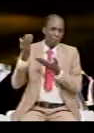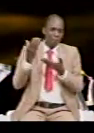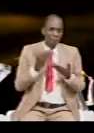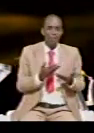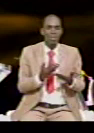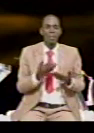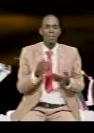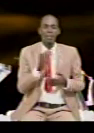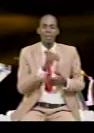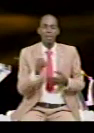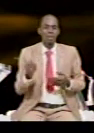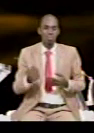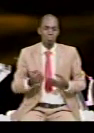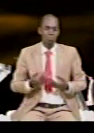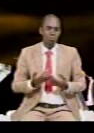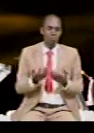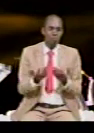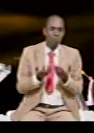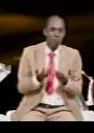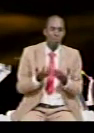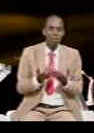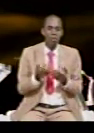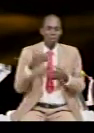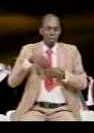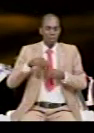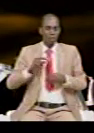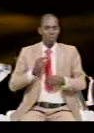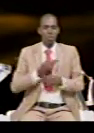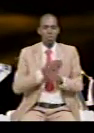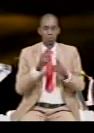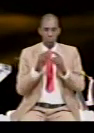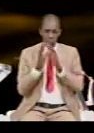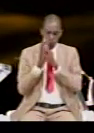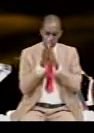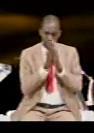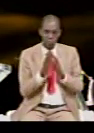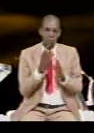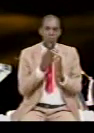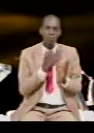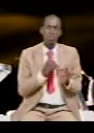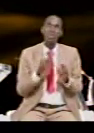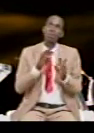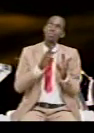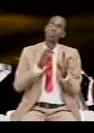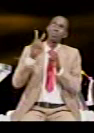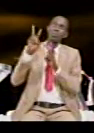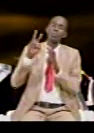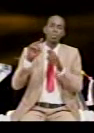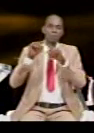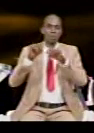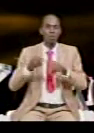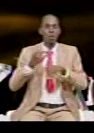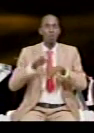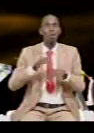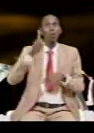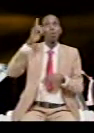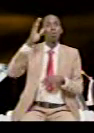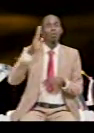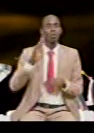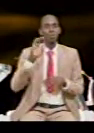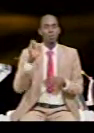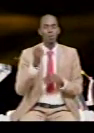a desire in us to pray and look up to God's provision for daily